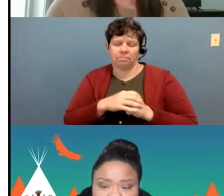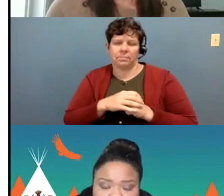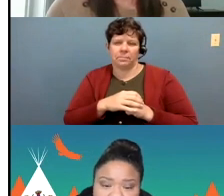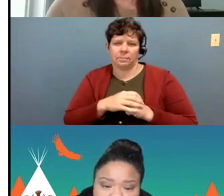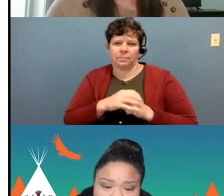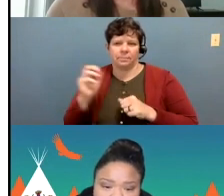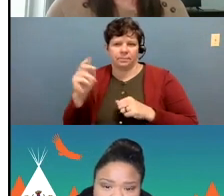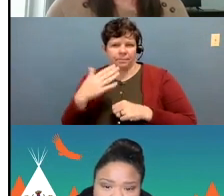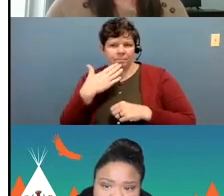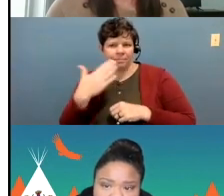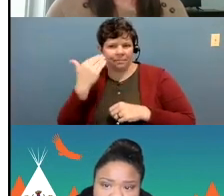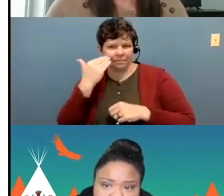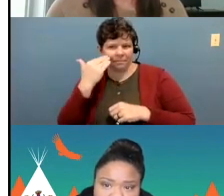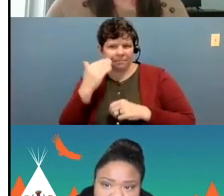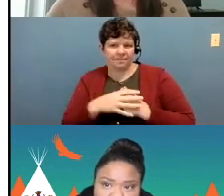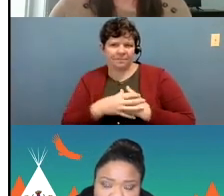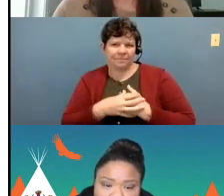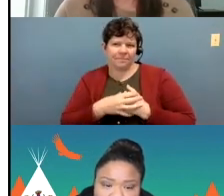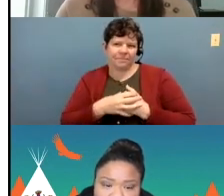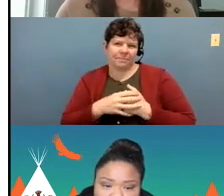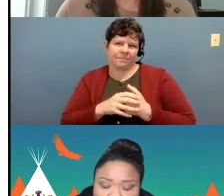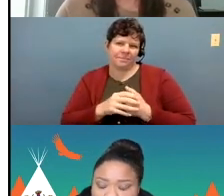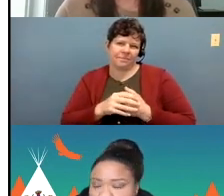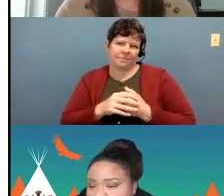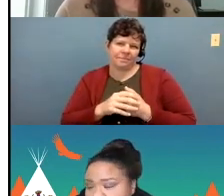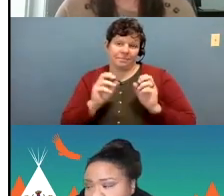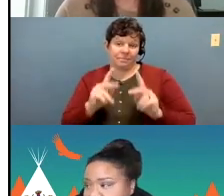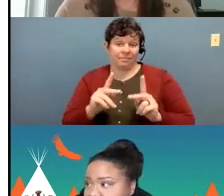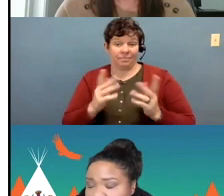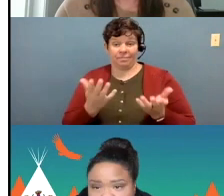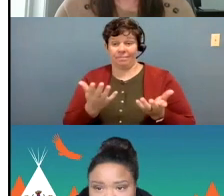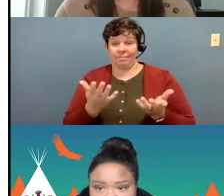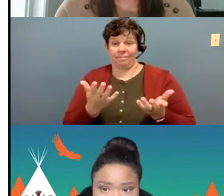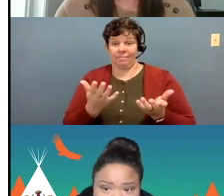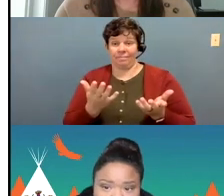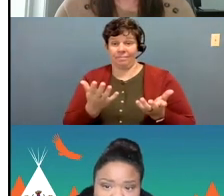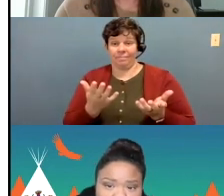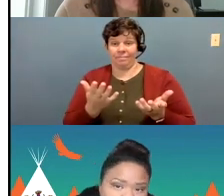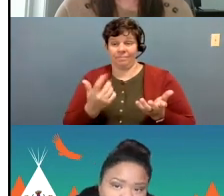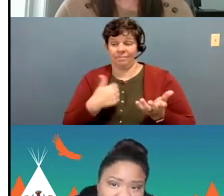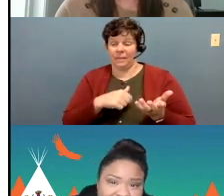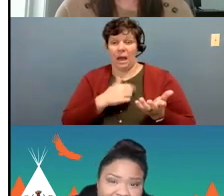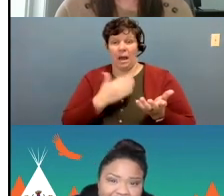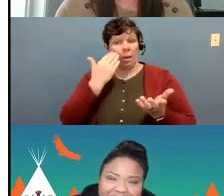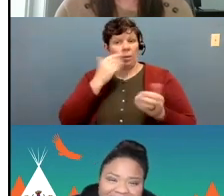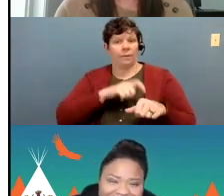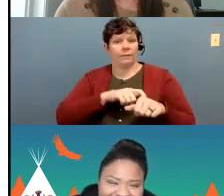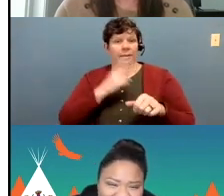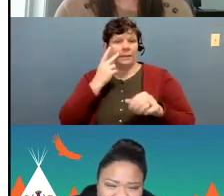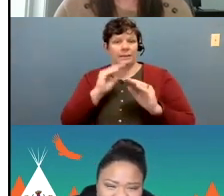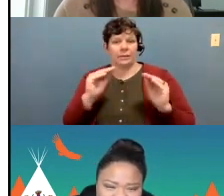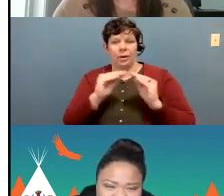Okay, well, that's good to know. Yeah. Okay. Well, I'm a decolonizer of time. I don't see any more